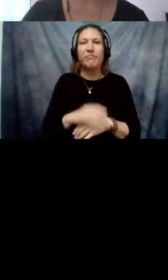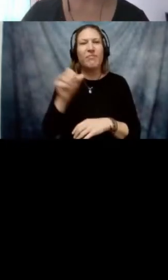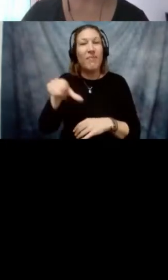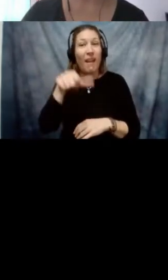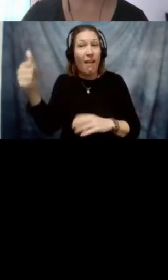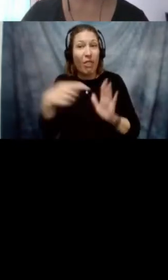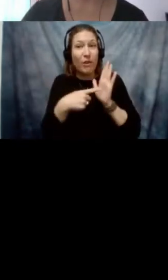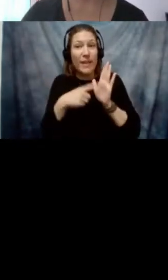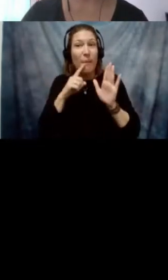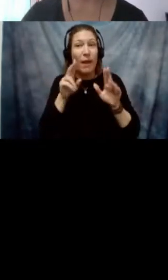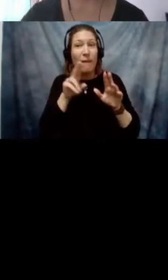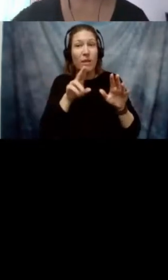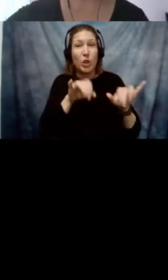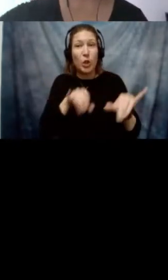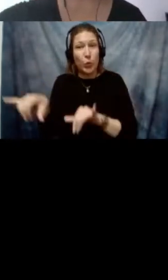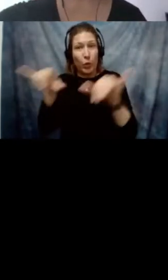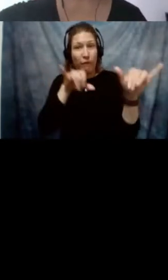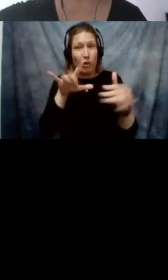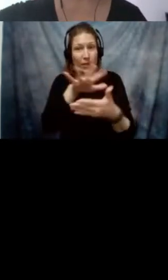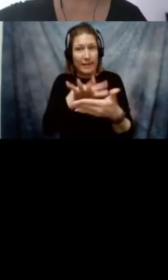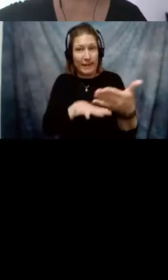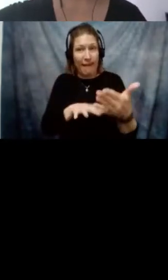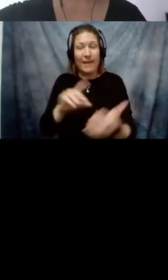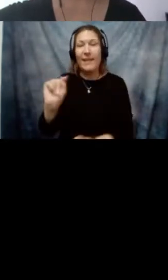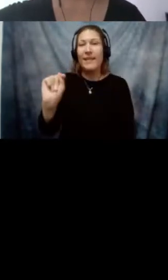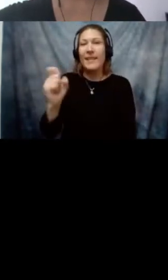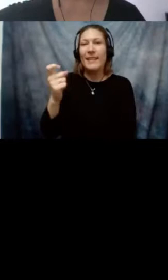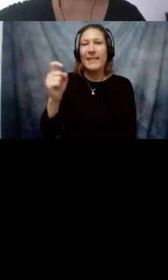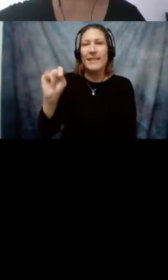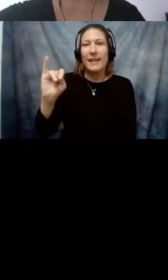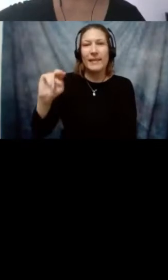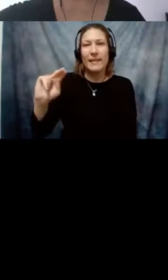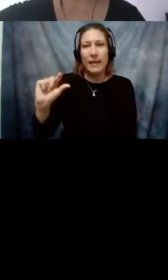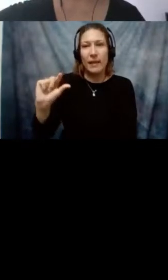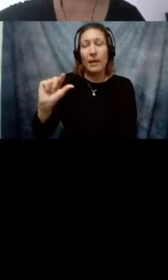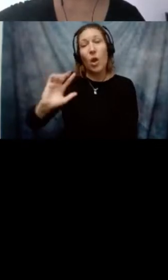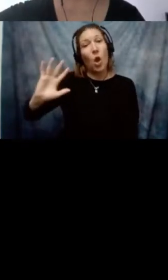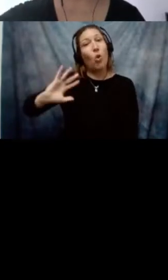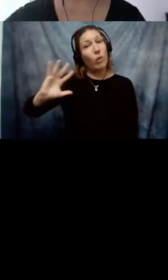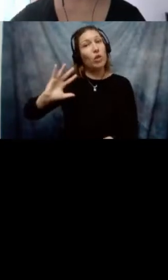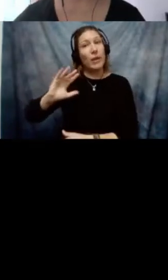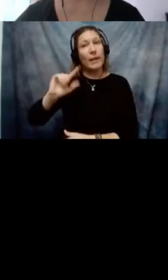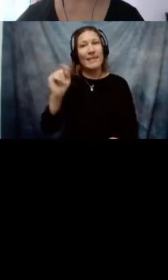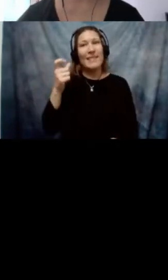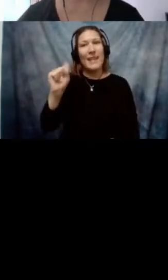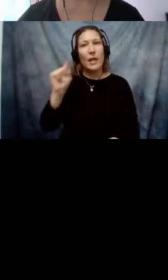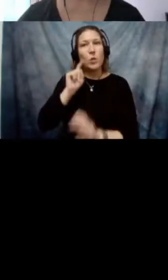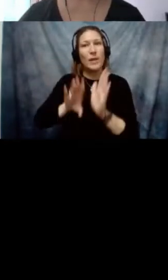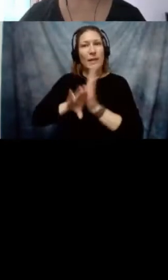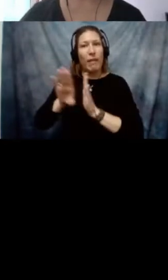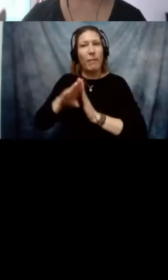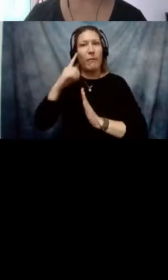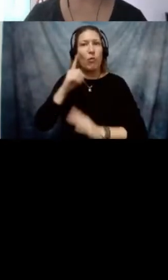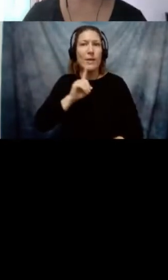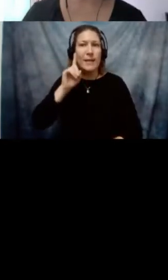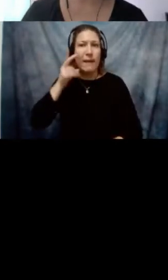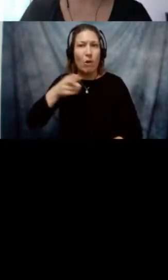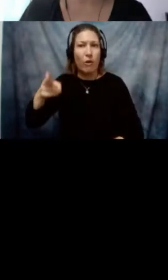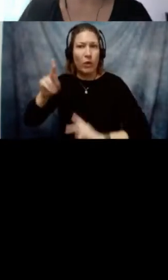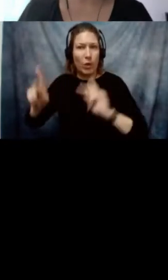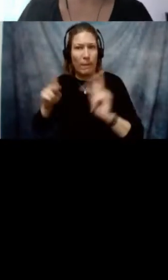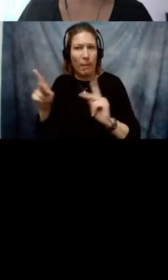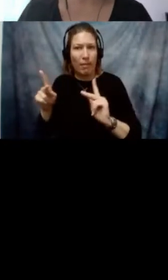of universal design. Texting was originally developed for people who were deaf or hard of hearing. Who benefits from texting?